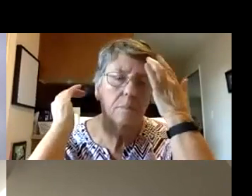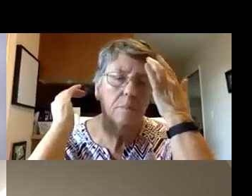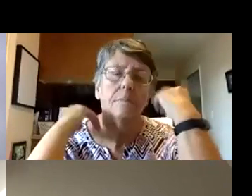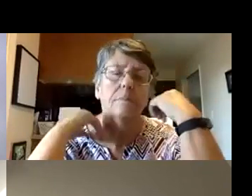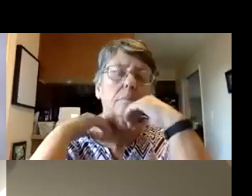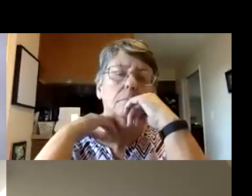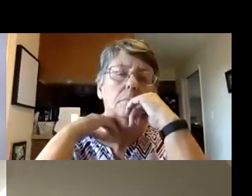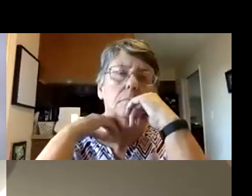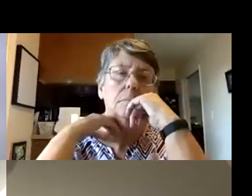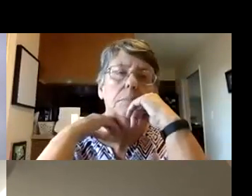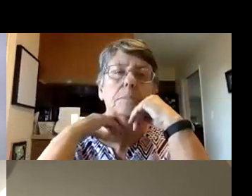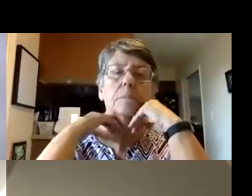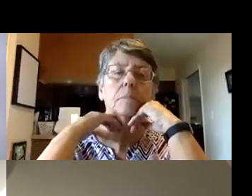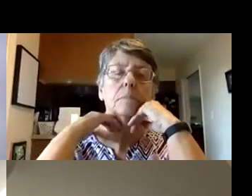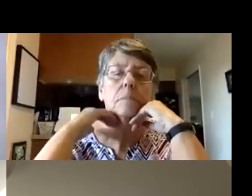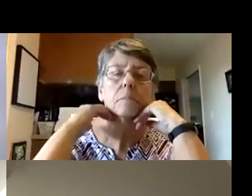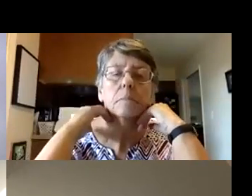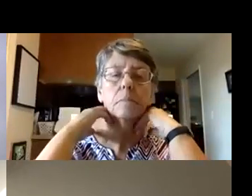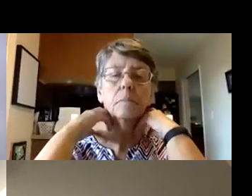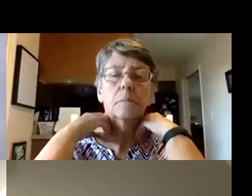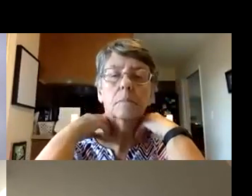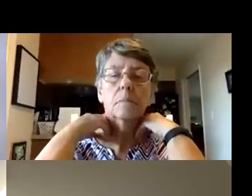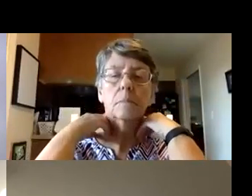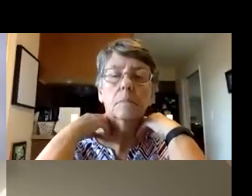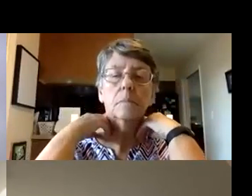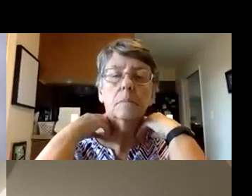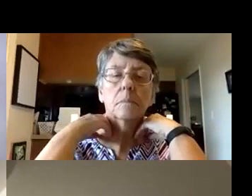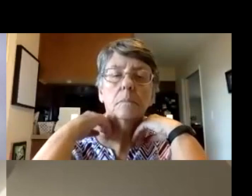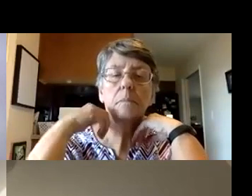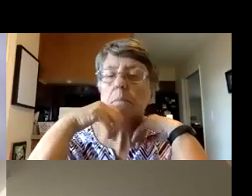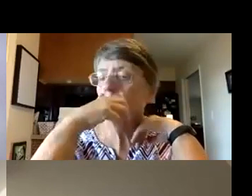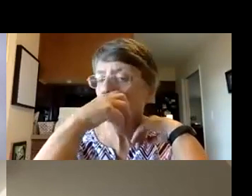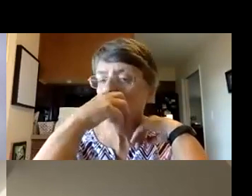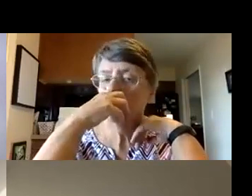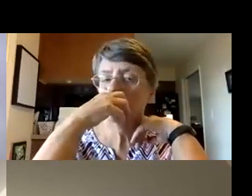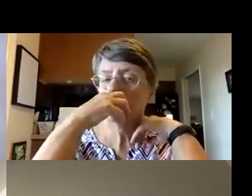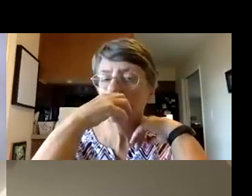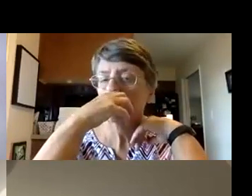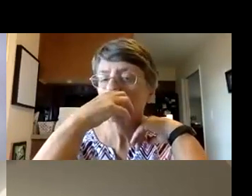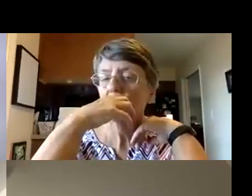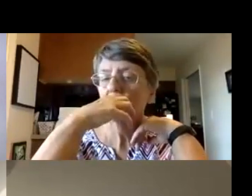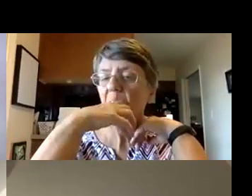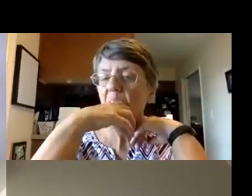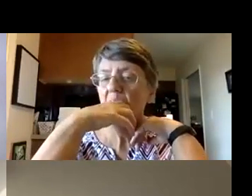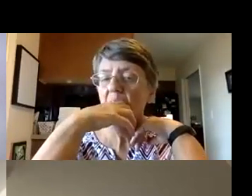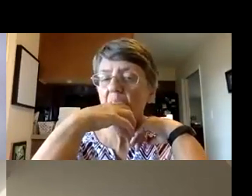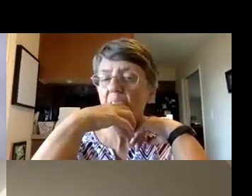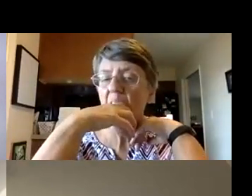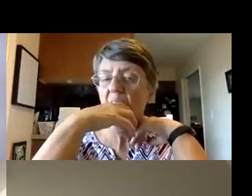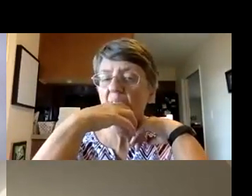responses. They are also looking at cellular responses. They know from past experience